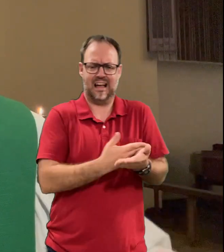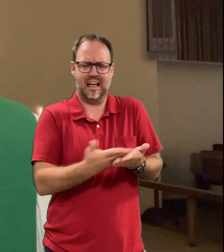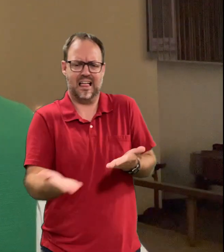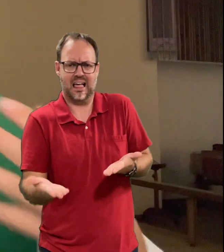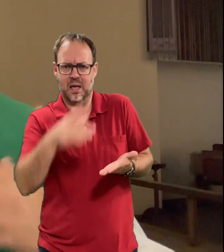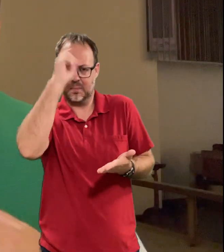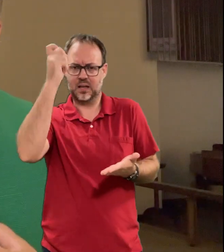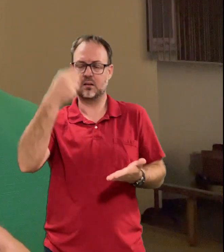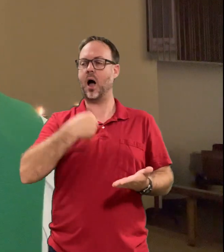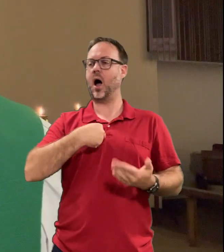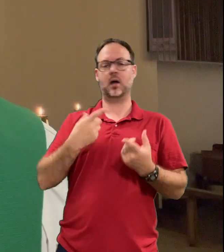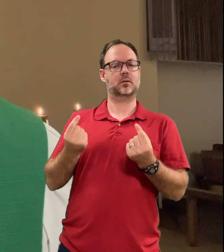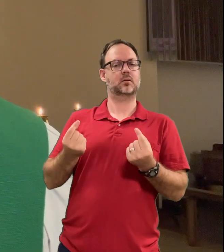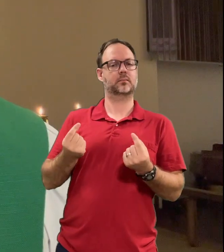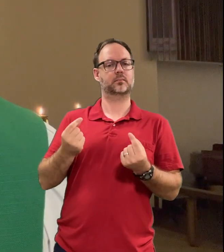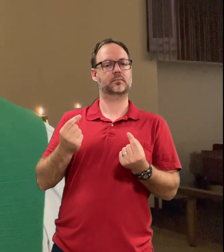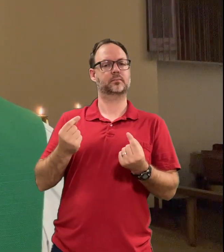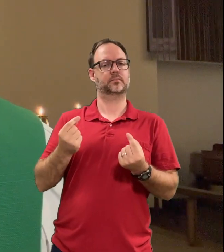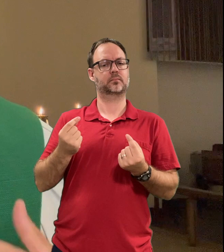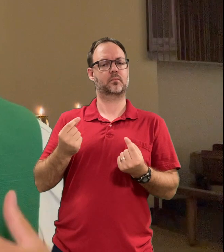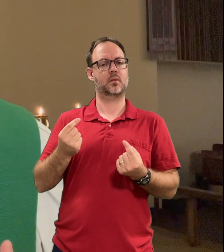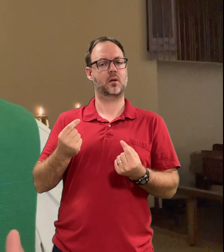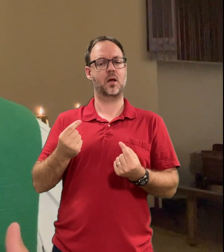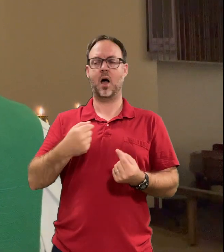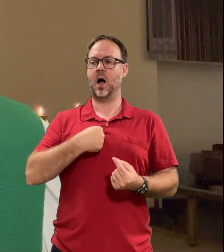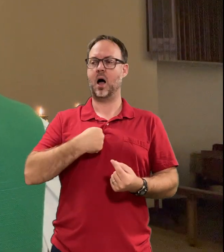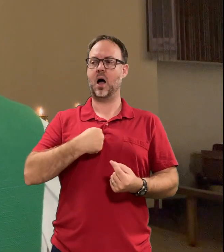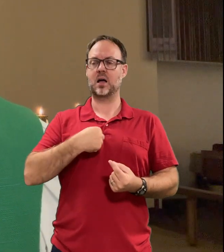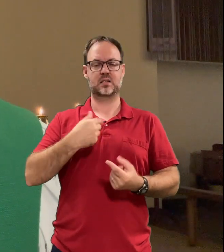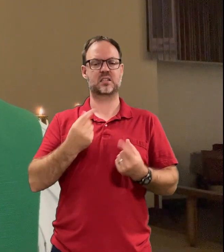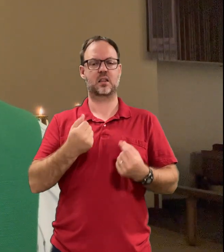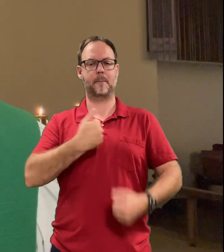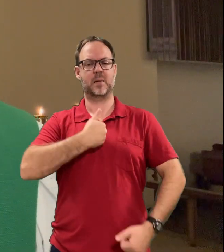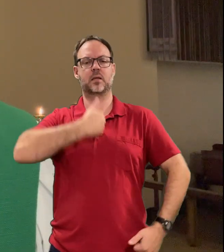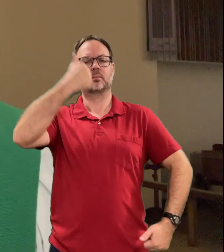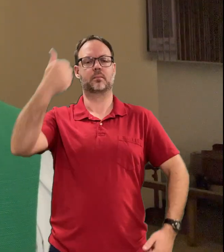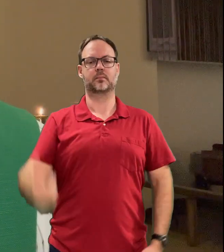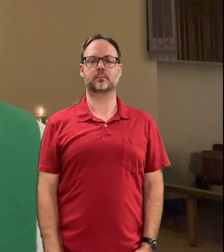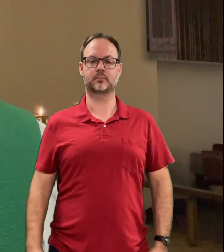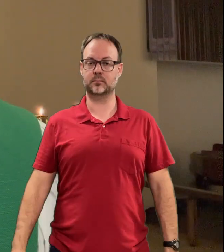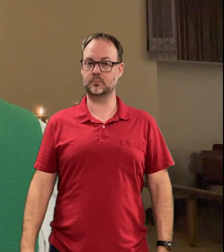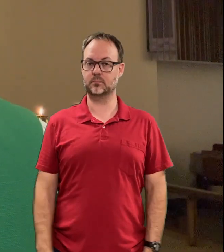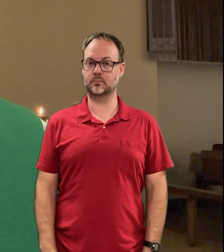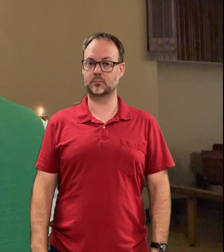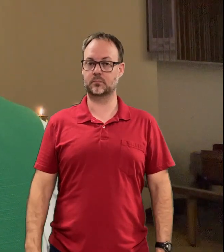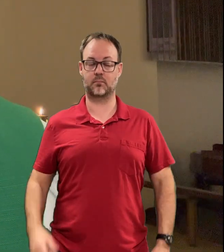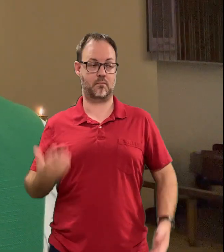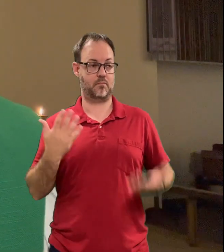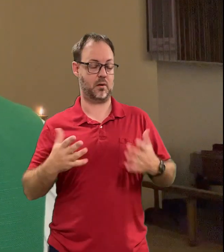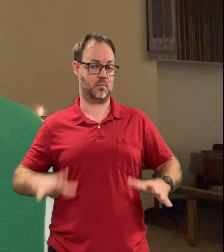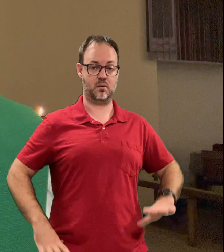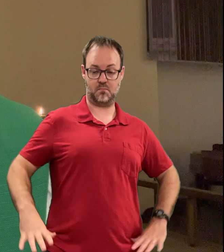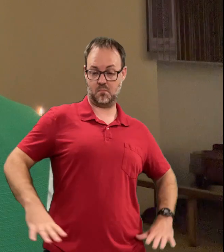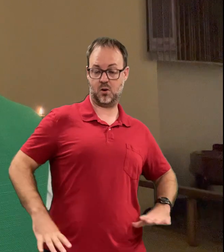these things because of you and your self-sufficiency. You may even